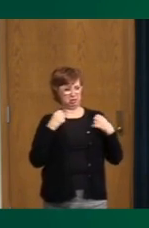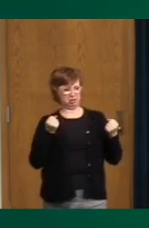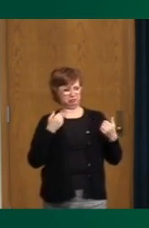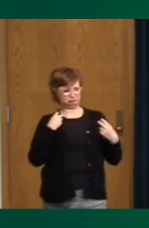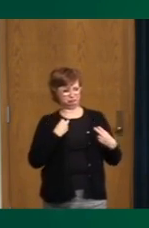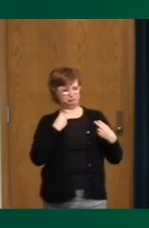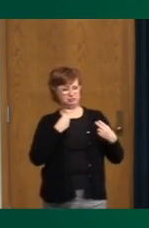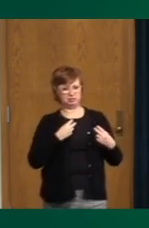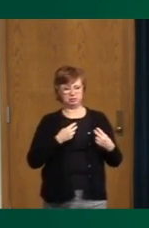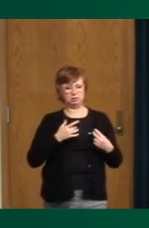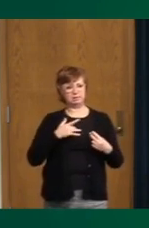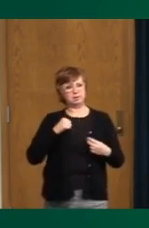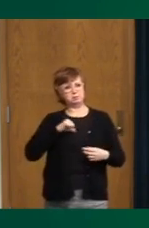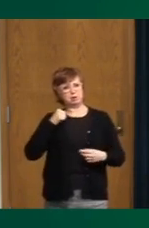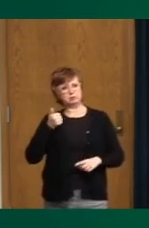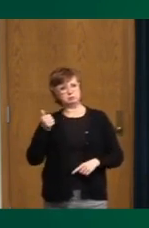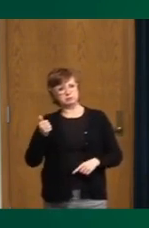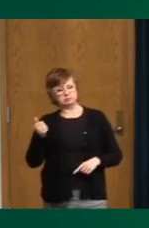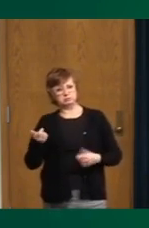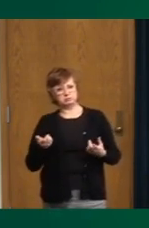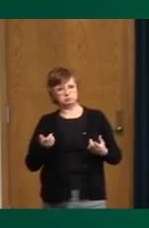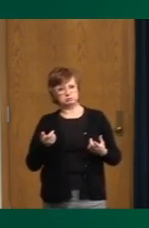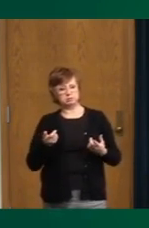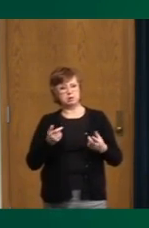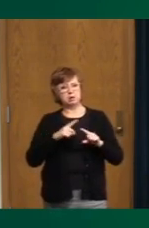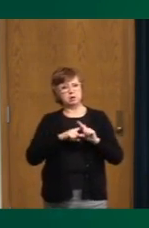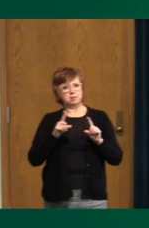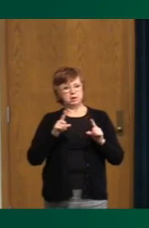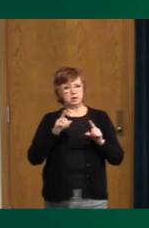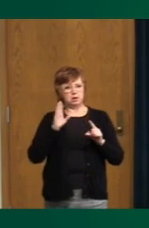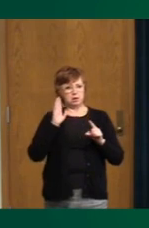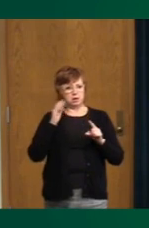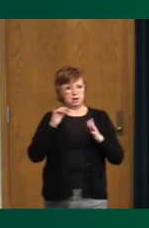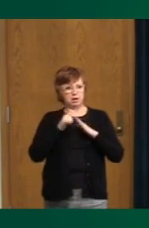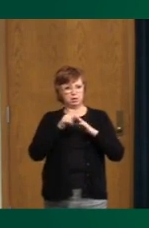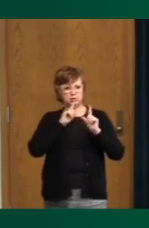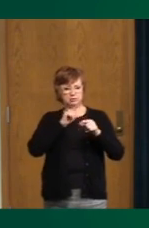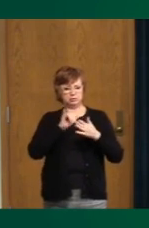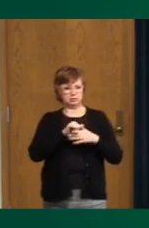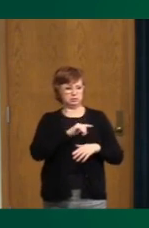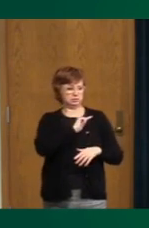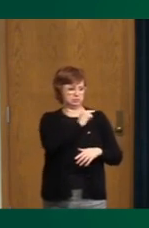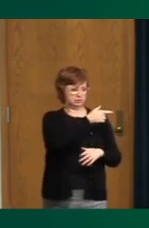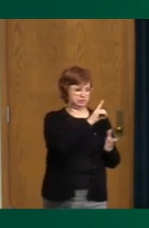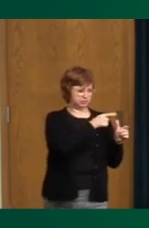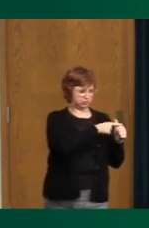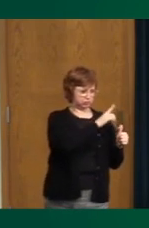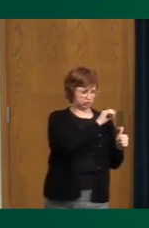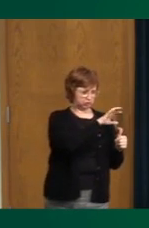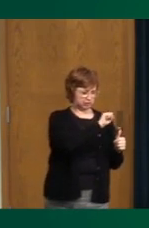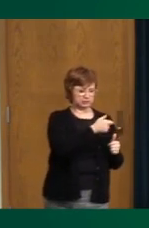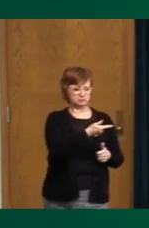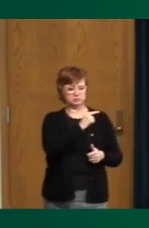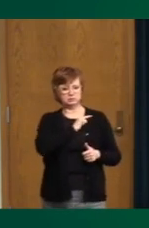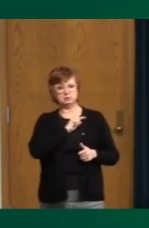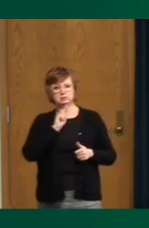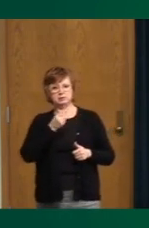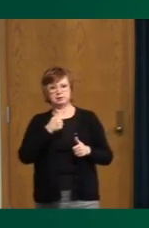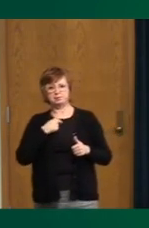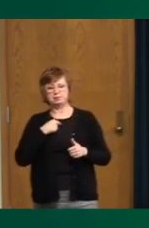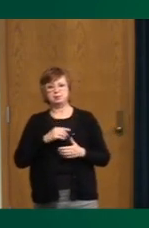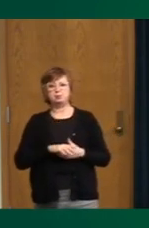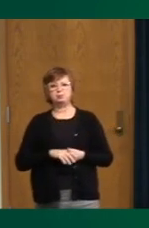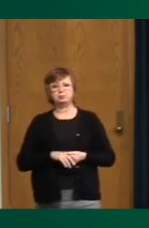but is there going to be enforcement around the mandatory mask policy? You want to go first, Dr. Shahab, and then I'll have a few comments. Yeah,